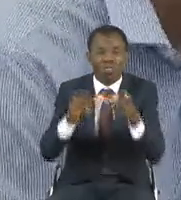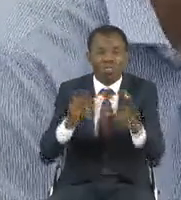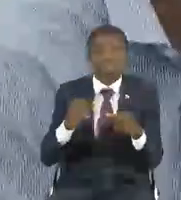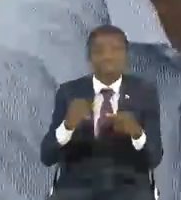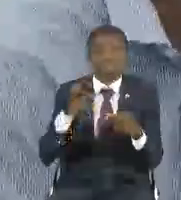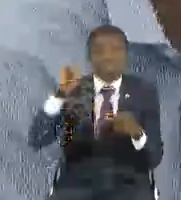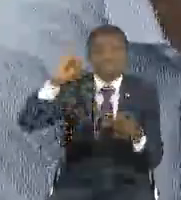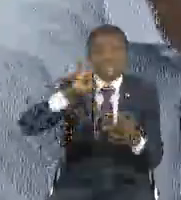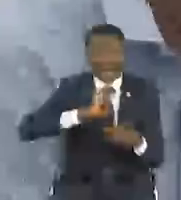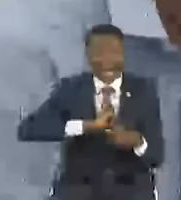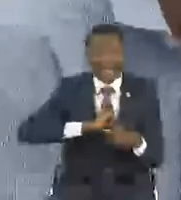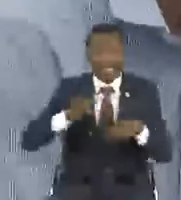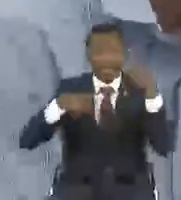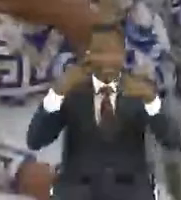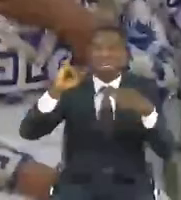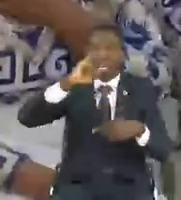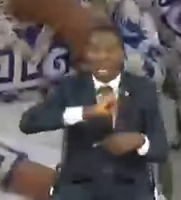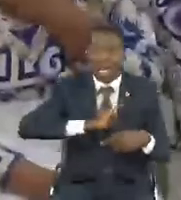Amen. I will continue. I will